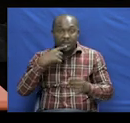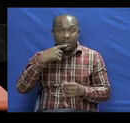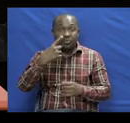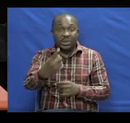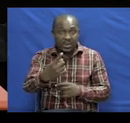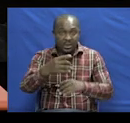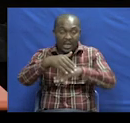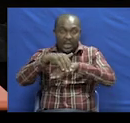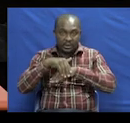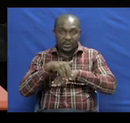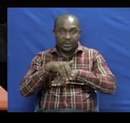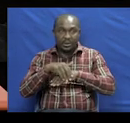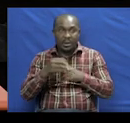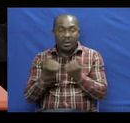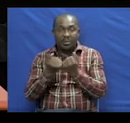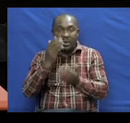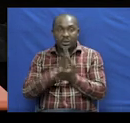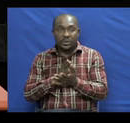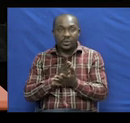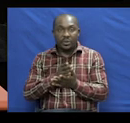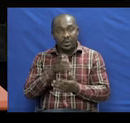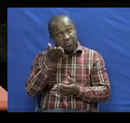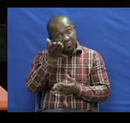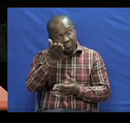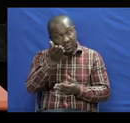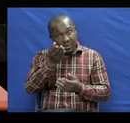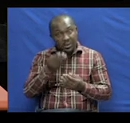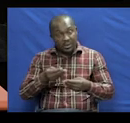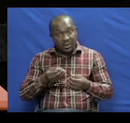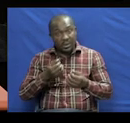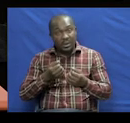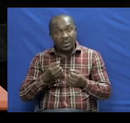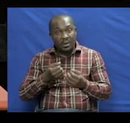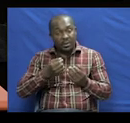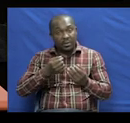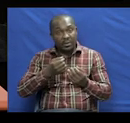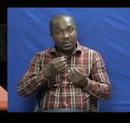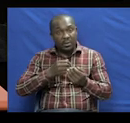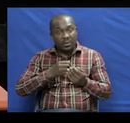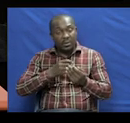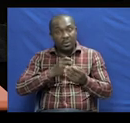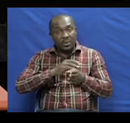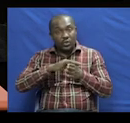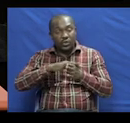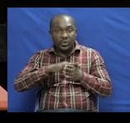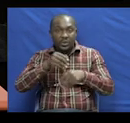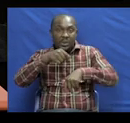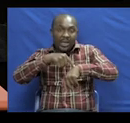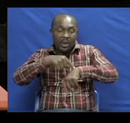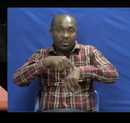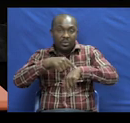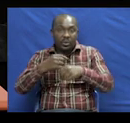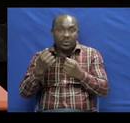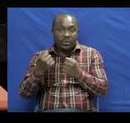English. And also make sure you exercise the proper use of either or with